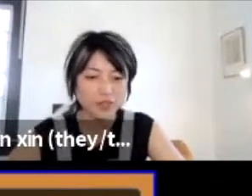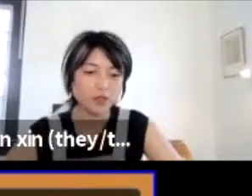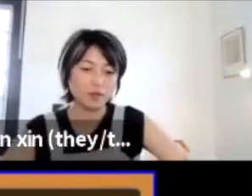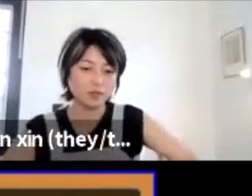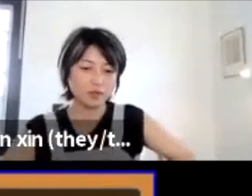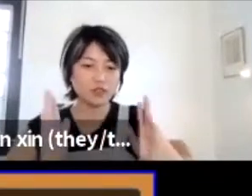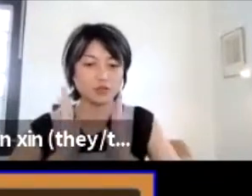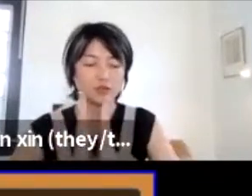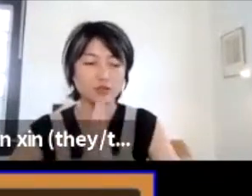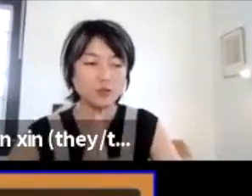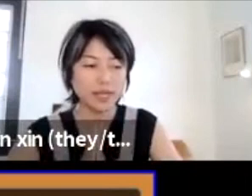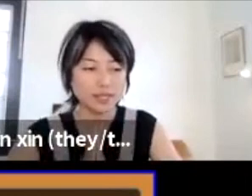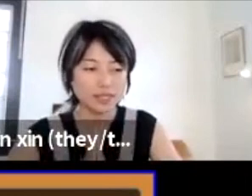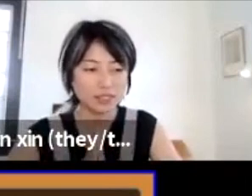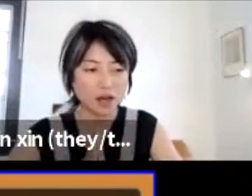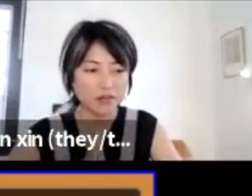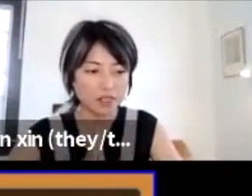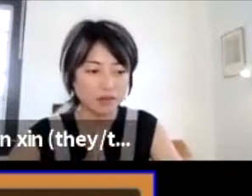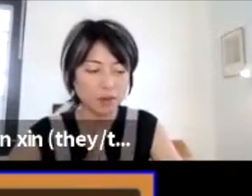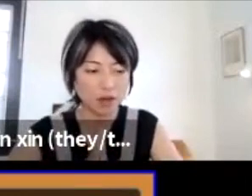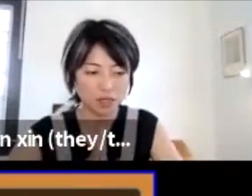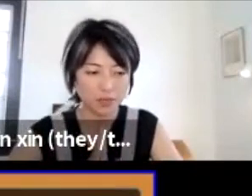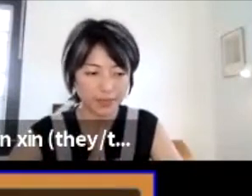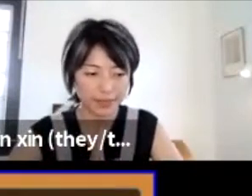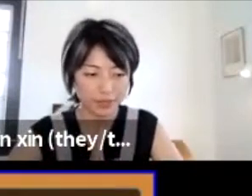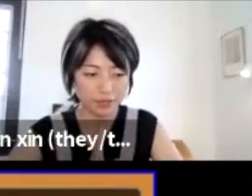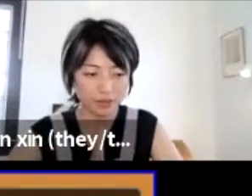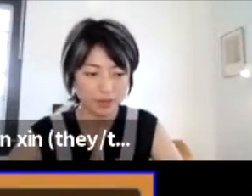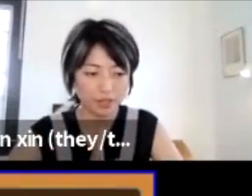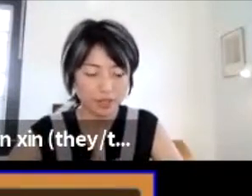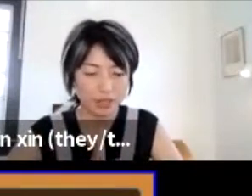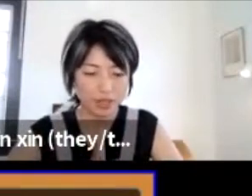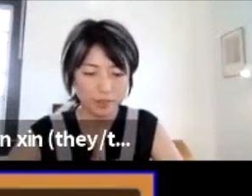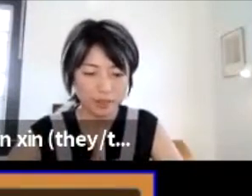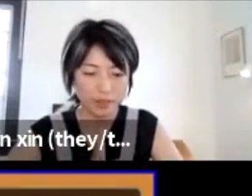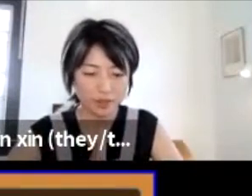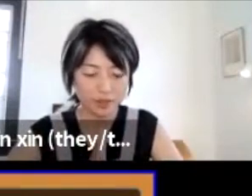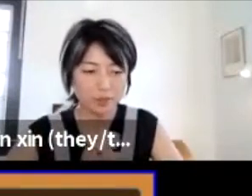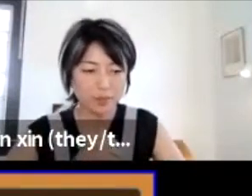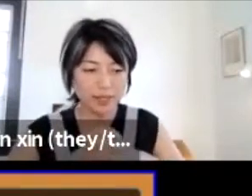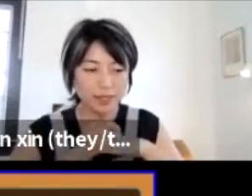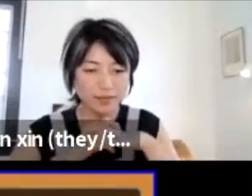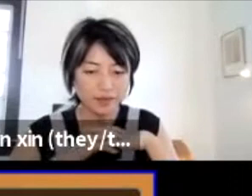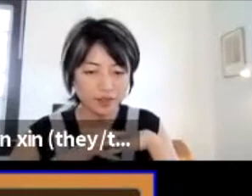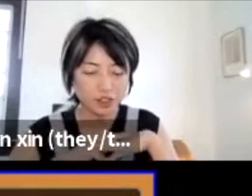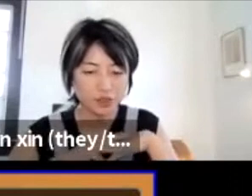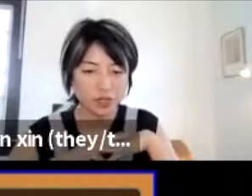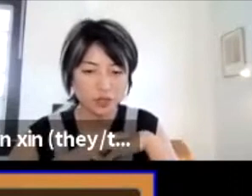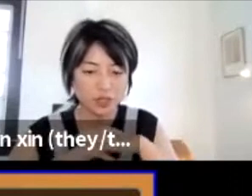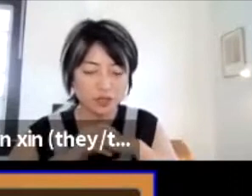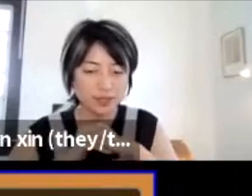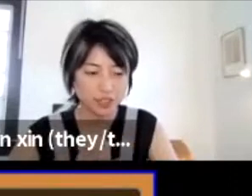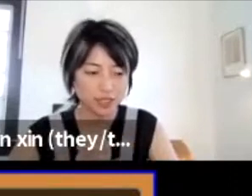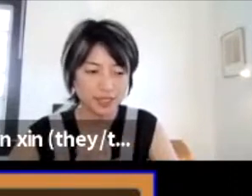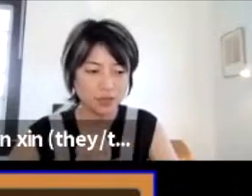Okay, so I'm going to do a soft pause right now. I know some people might have unfinished thoughts